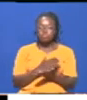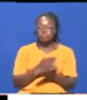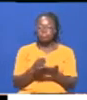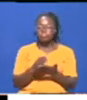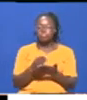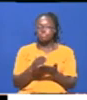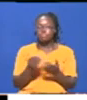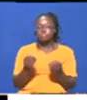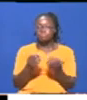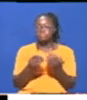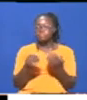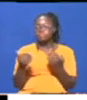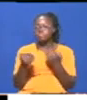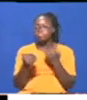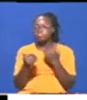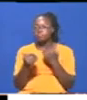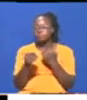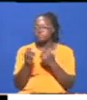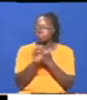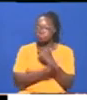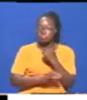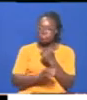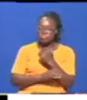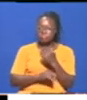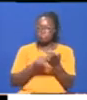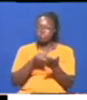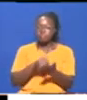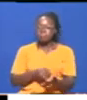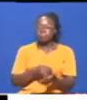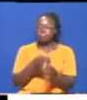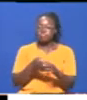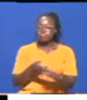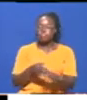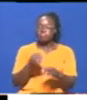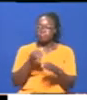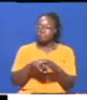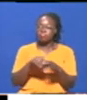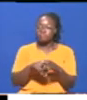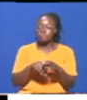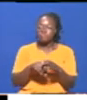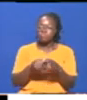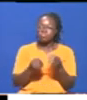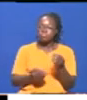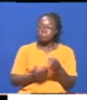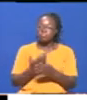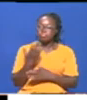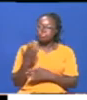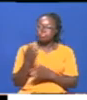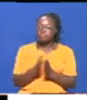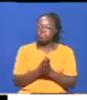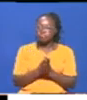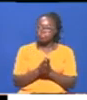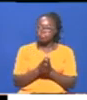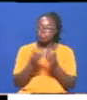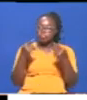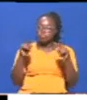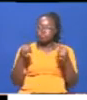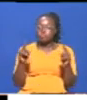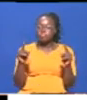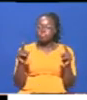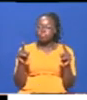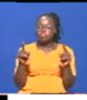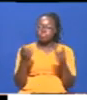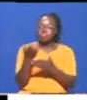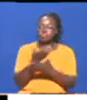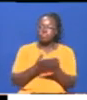very difficult. But we want to reinvest, we want to grow with your success with the economy also.